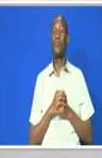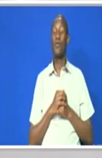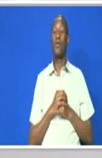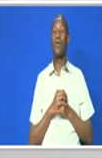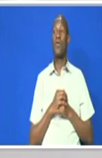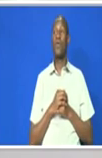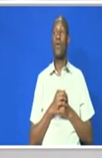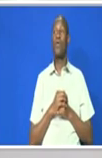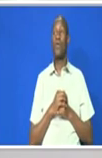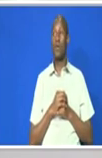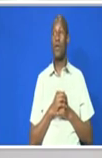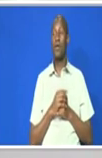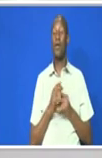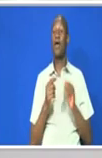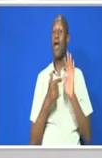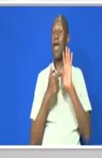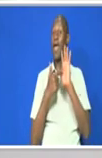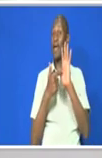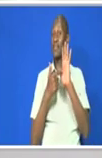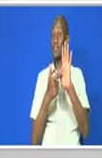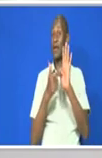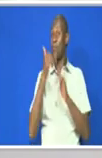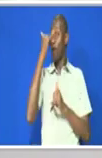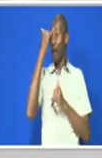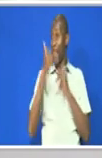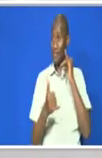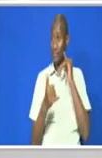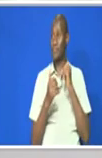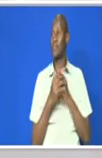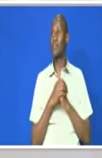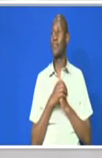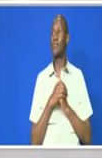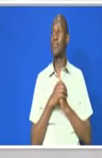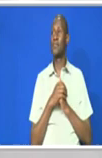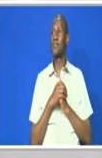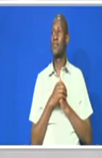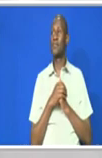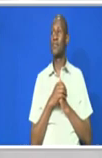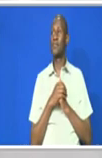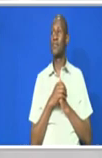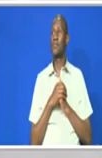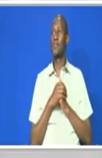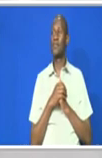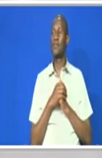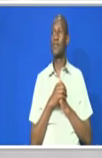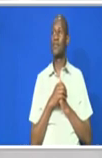One last example, Lana. I have 10,